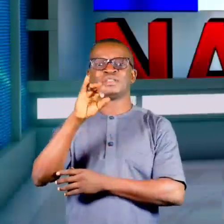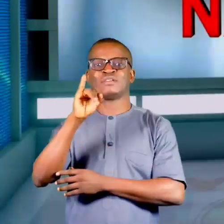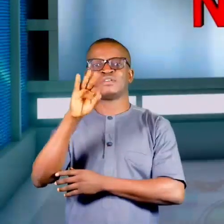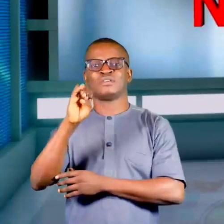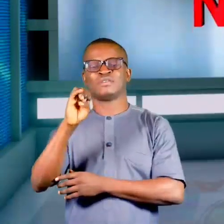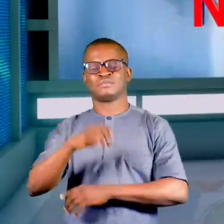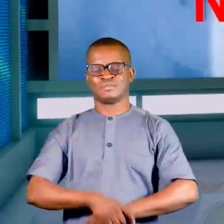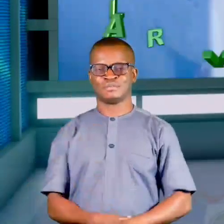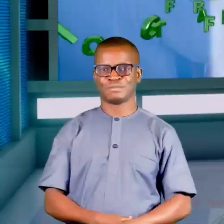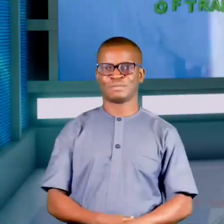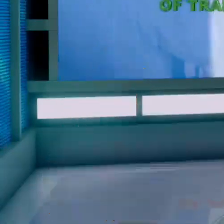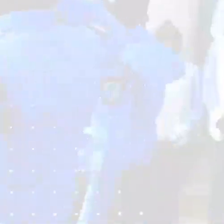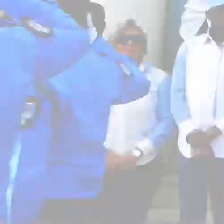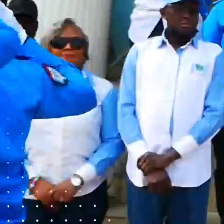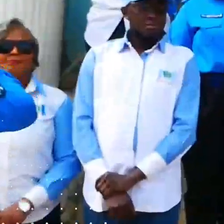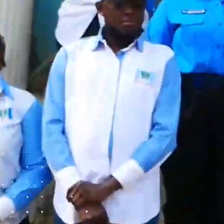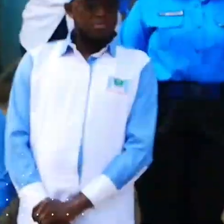Ileife. Don't go away.